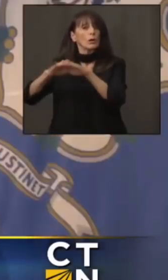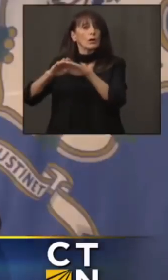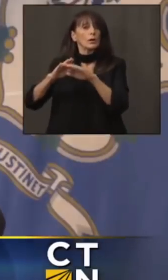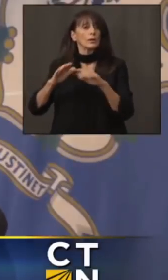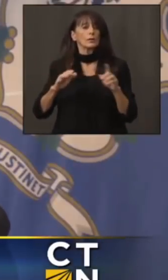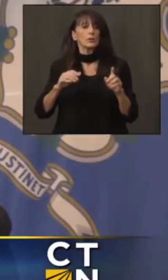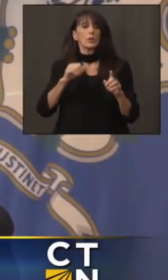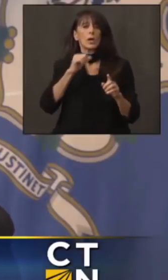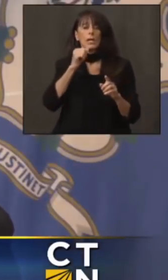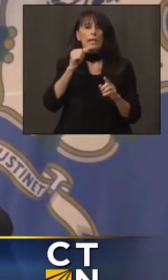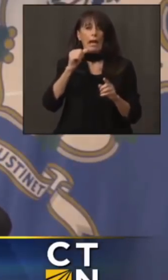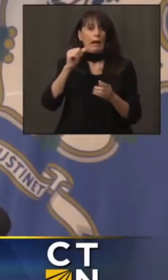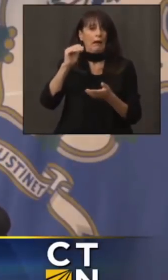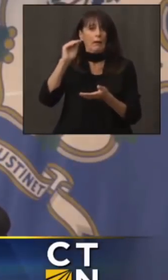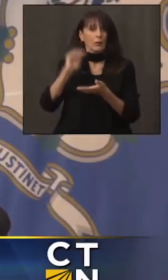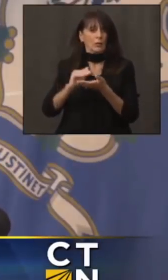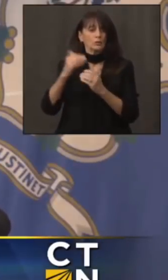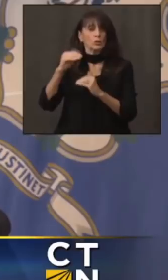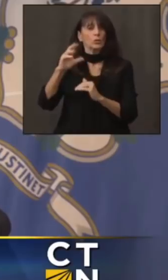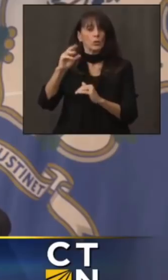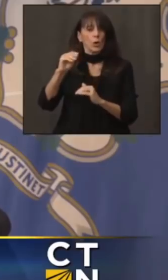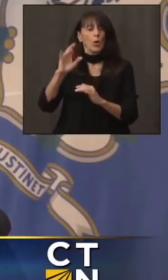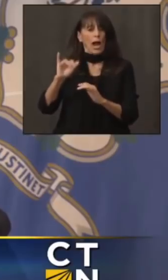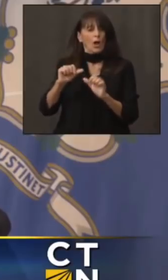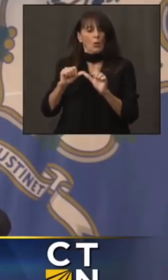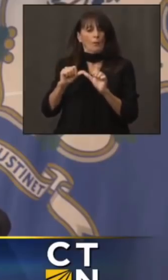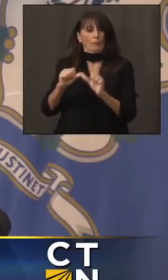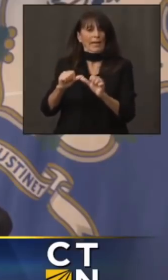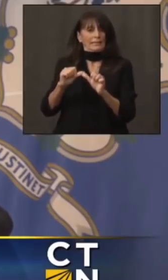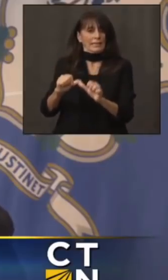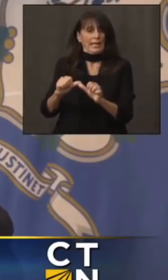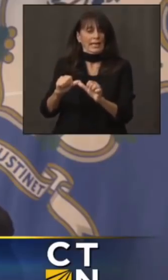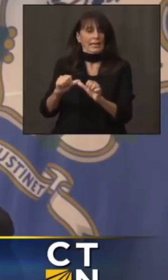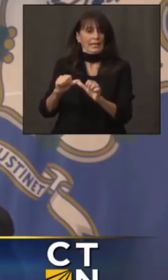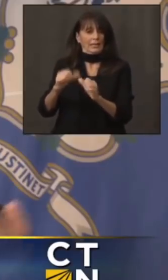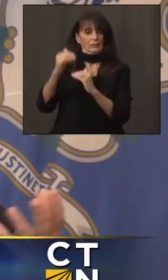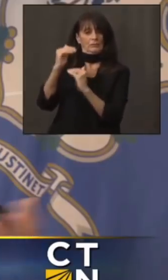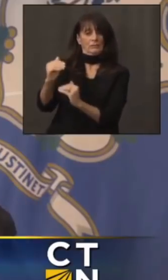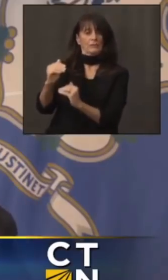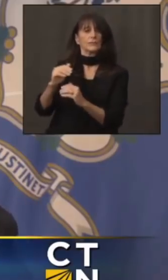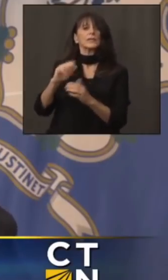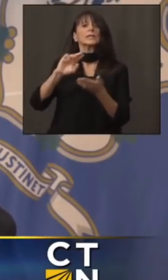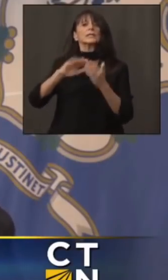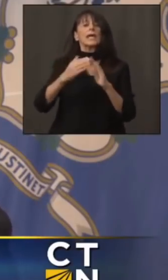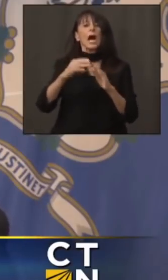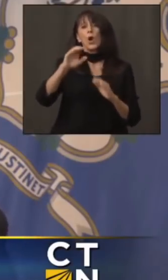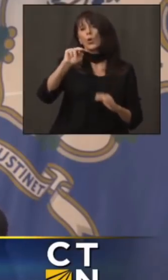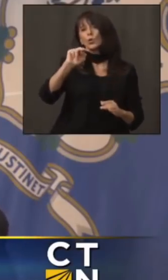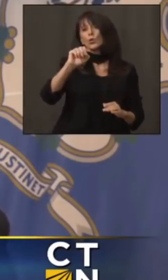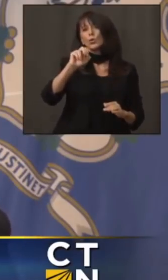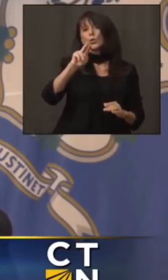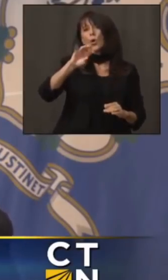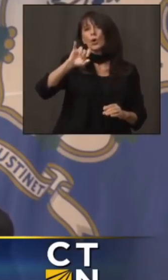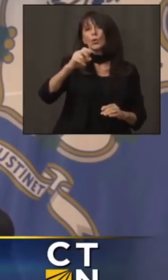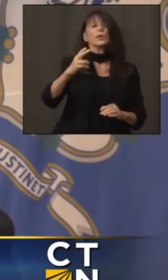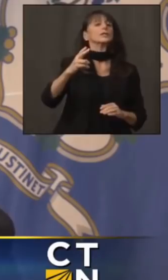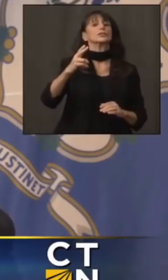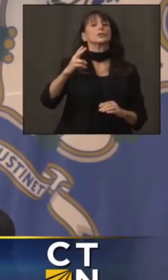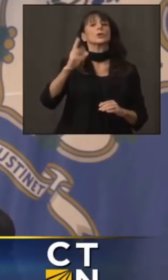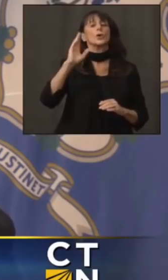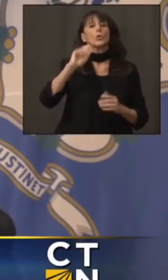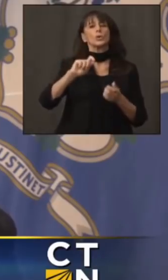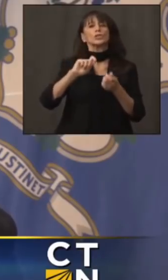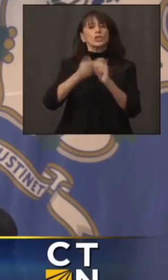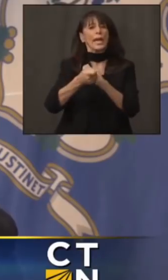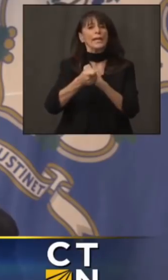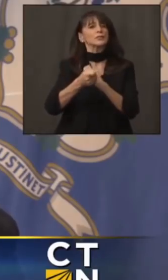rolling back restrictions, but keeping those restrictions in place. I mean, Norwich, I'm told, is going to go distance remote learning for